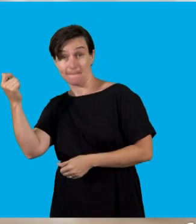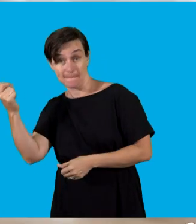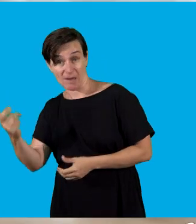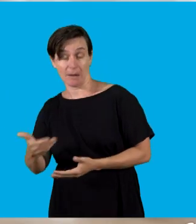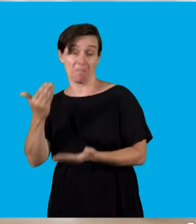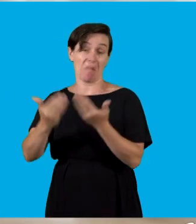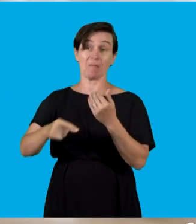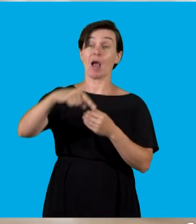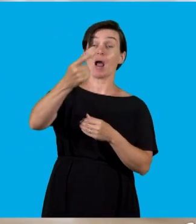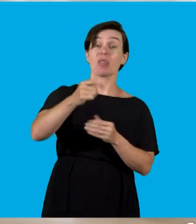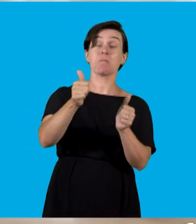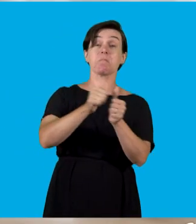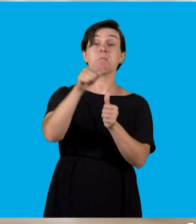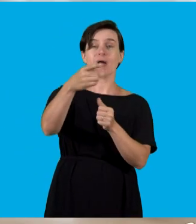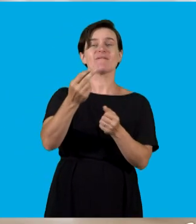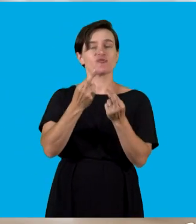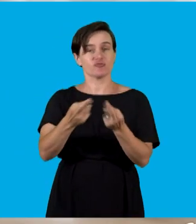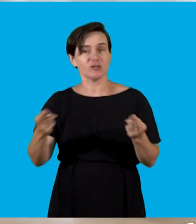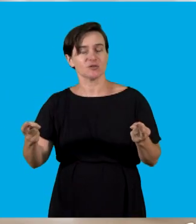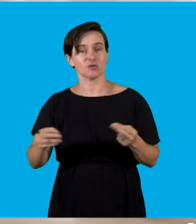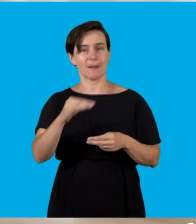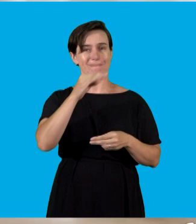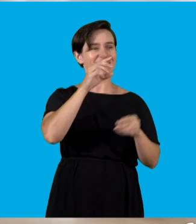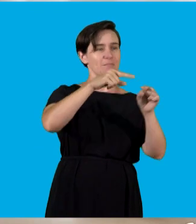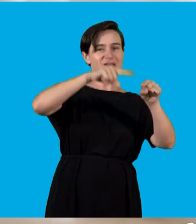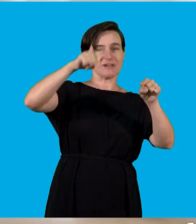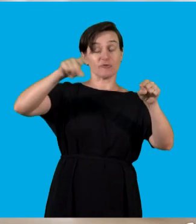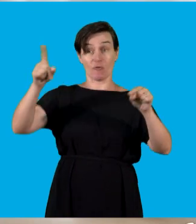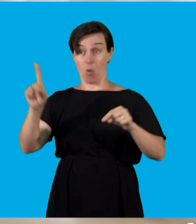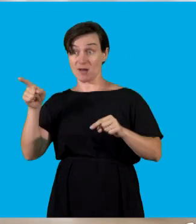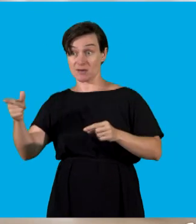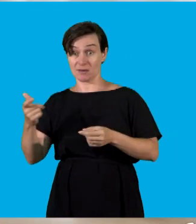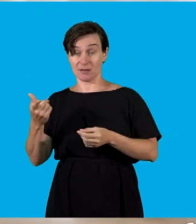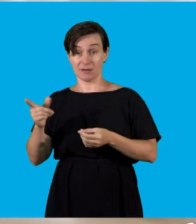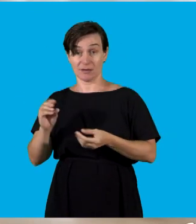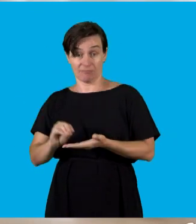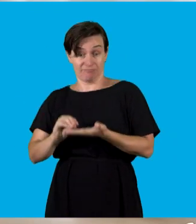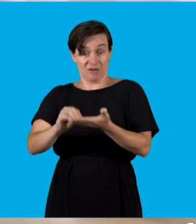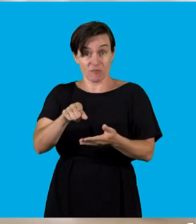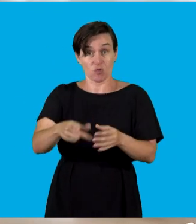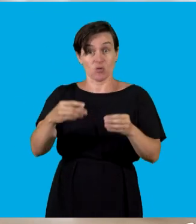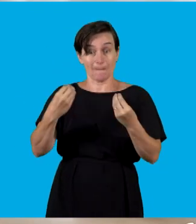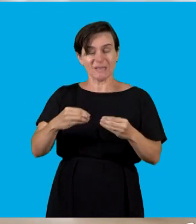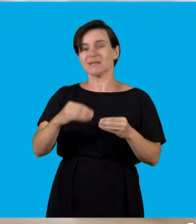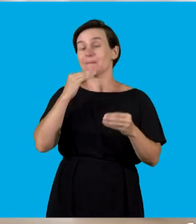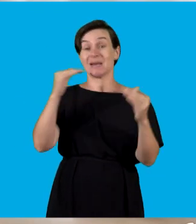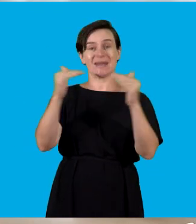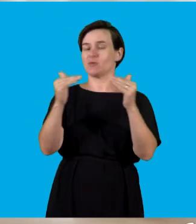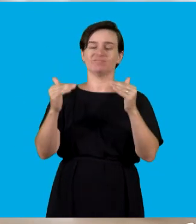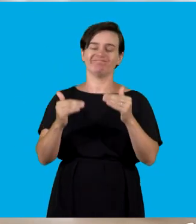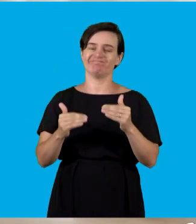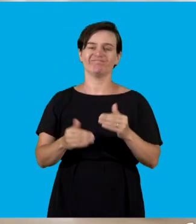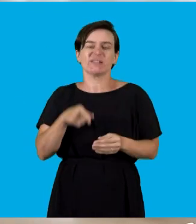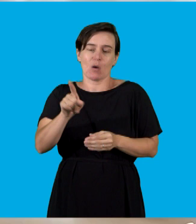the partnership. Some partners can come with resources. So obviously when we look at all of these things, it's not equal contribution. So that